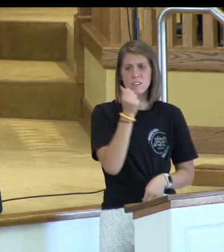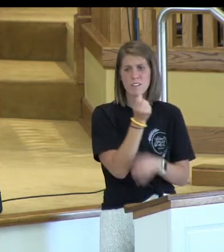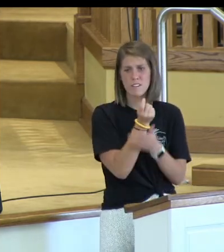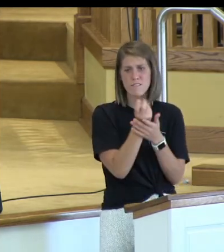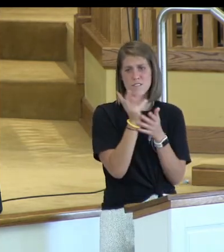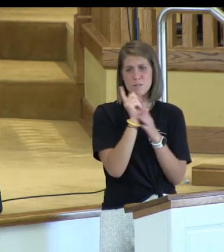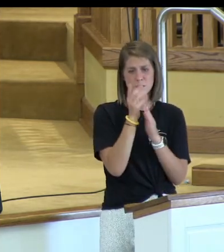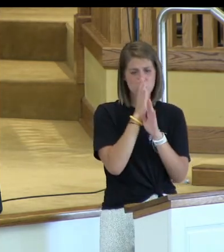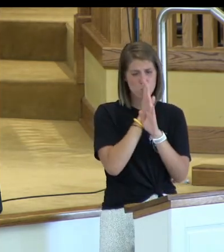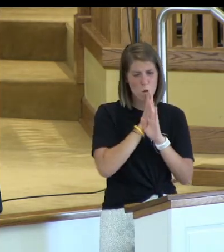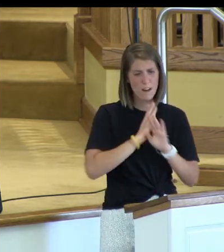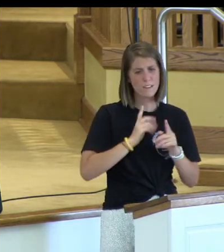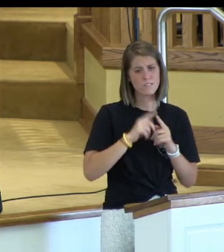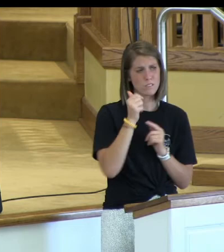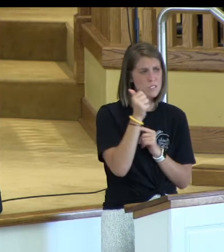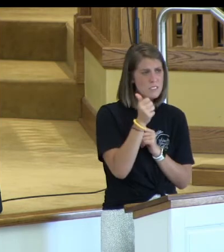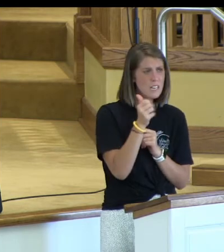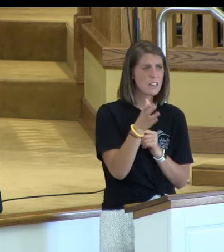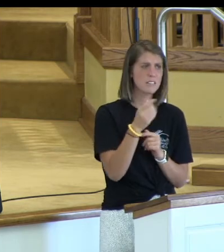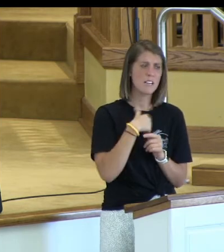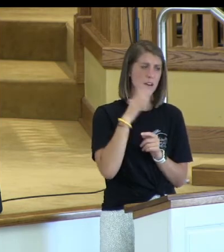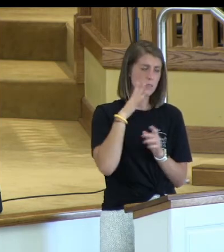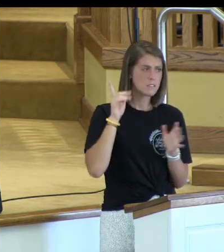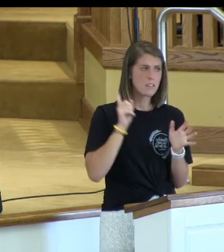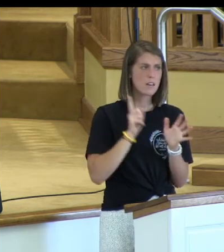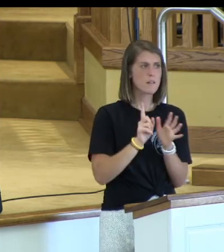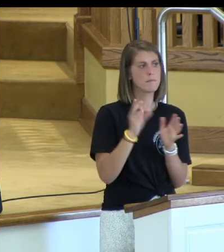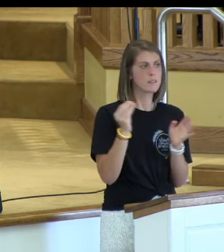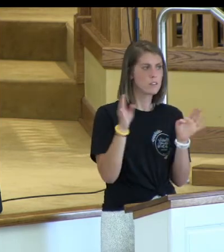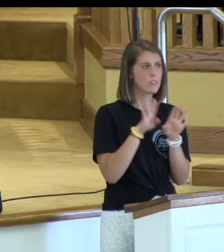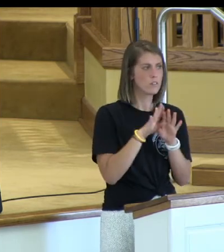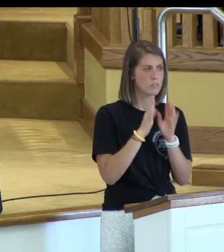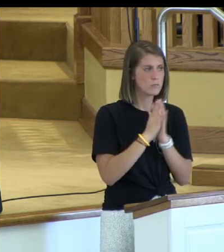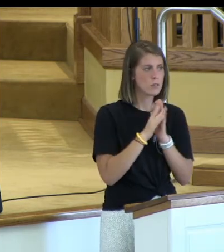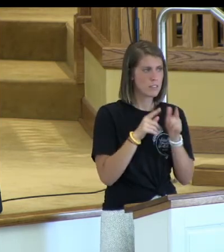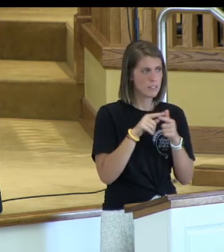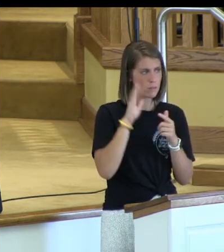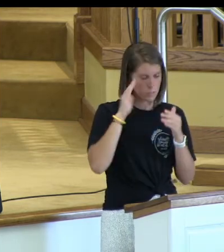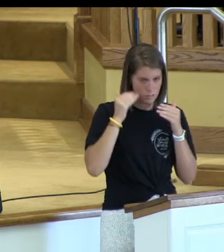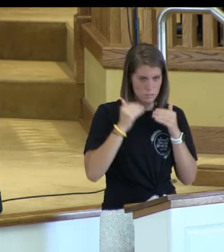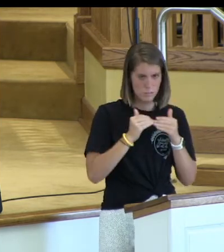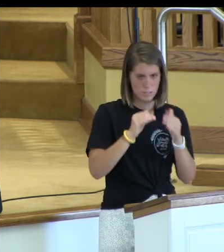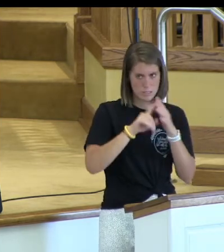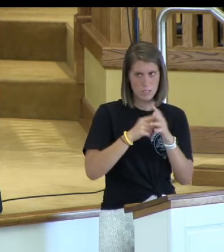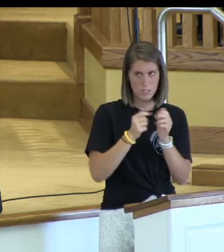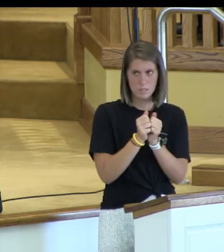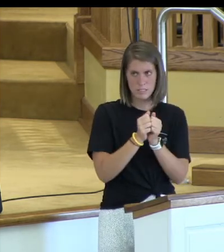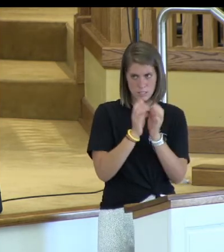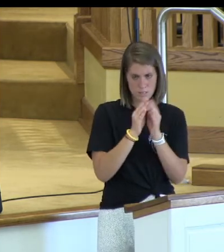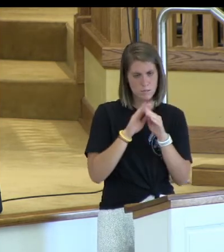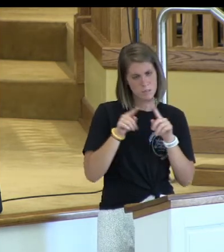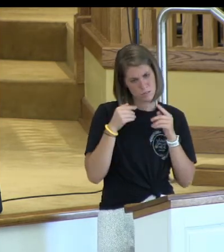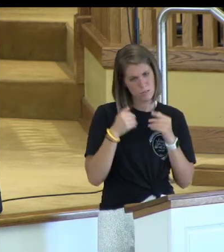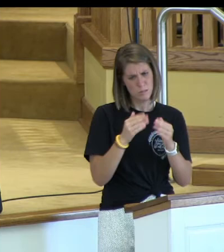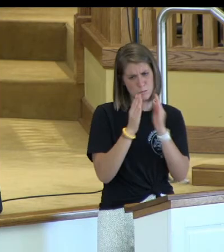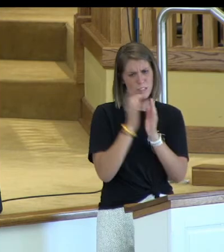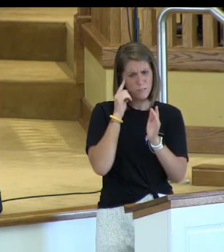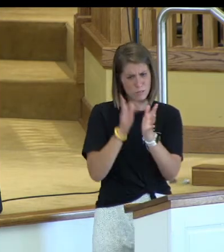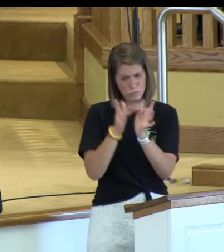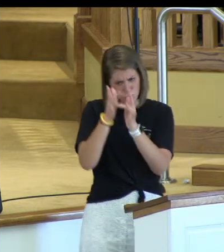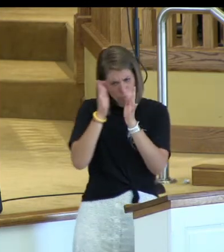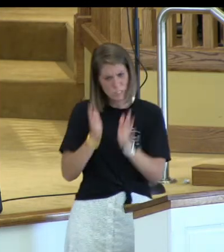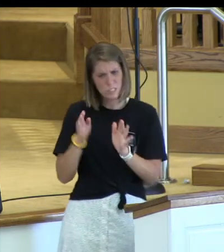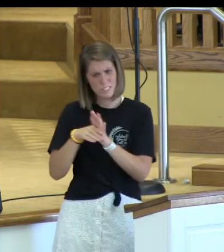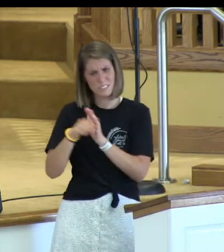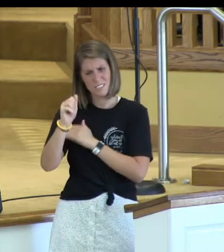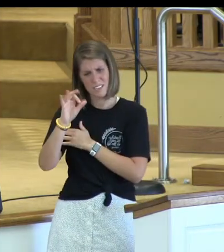moments, silently to yourselves, and I'll come up and kind of close us in prayer, and then we'll get on with our service and have the song service. But let's just pray for our Christian brothers and sisters. We'll